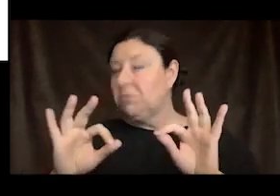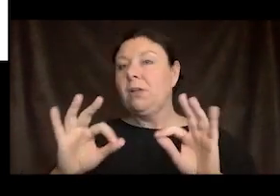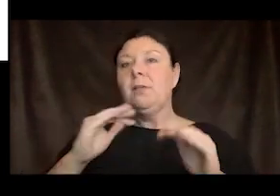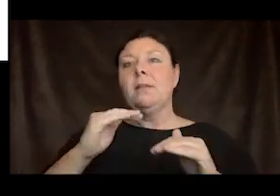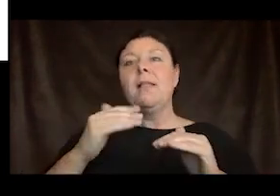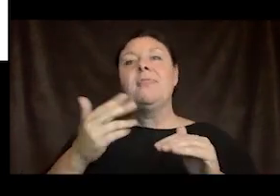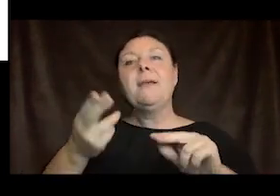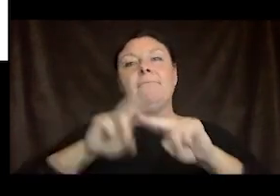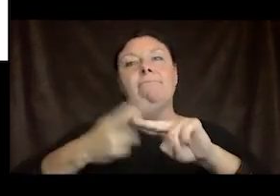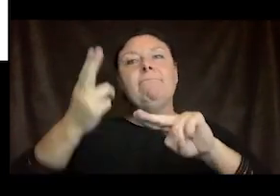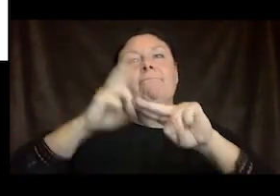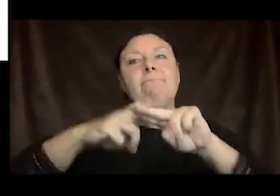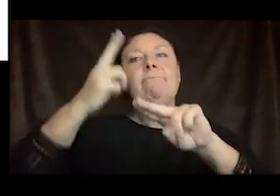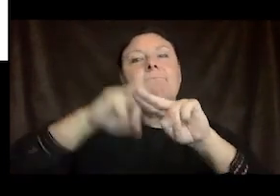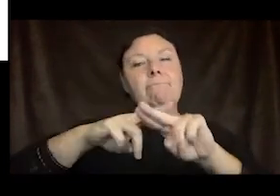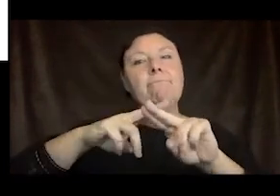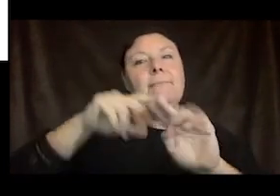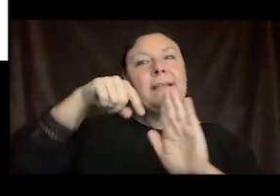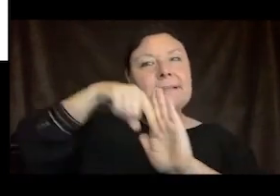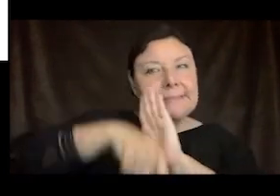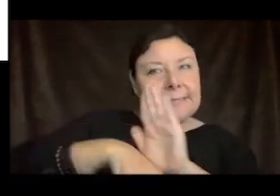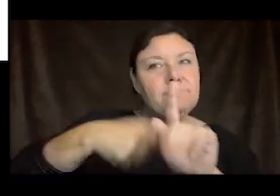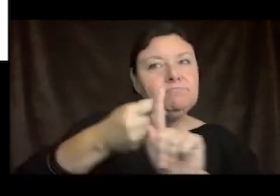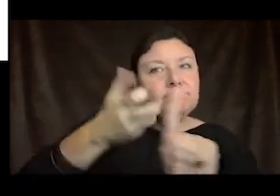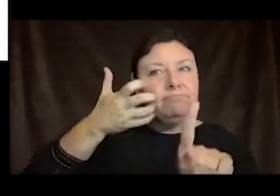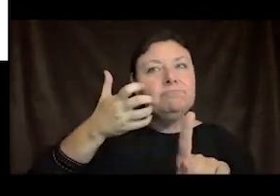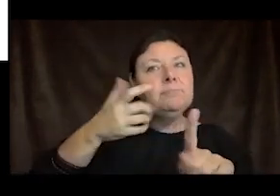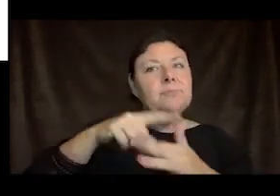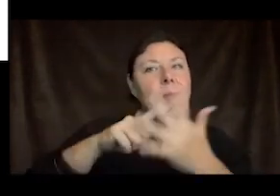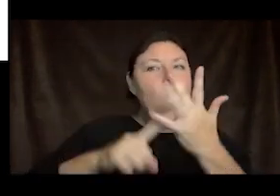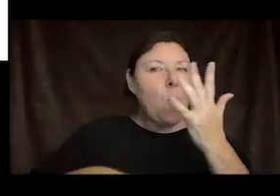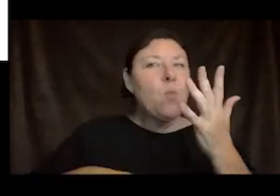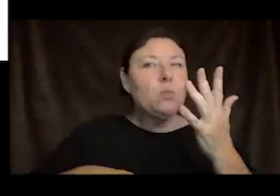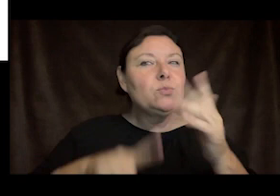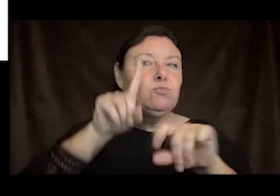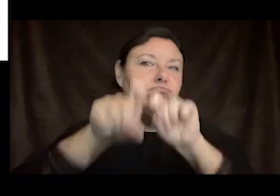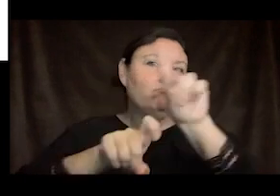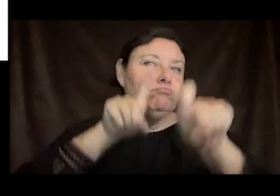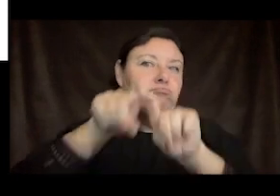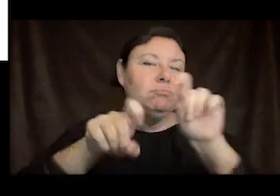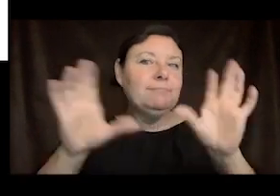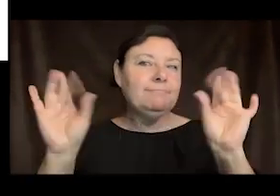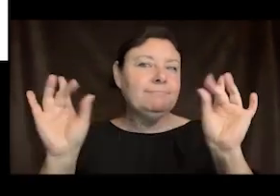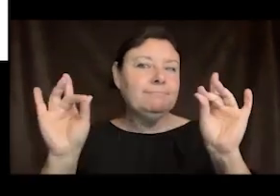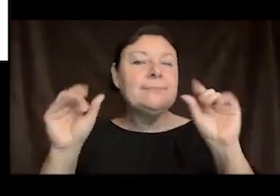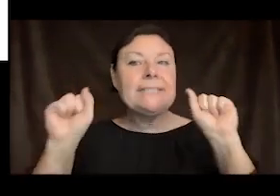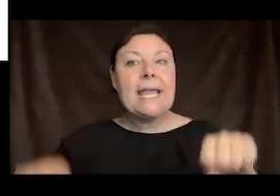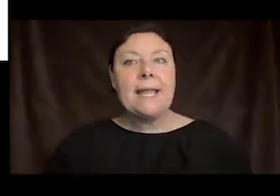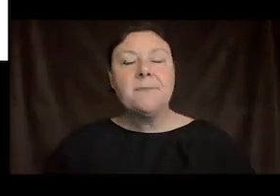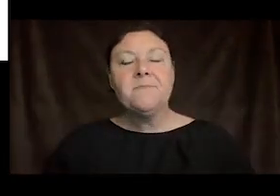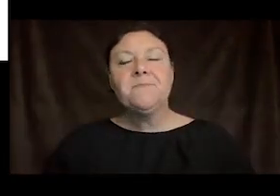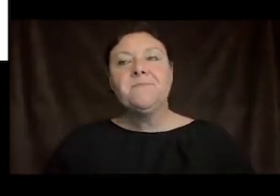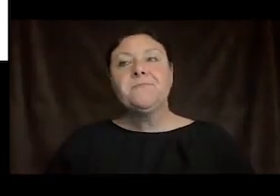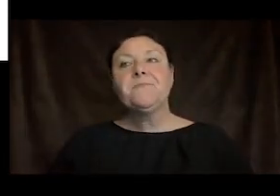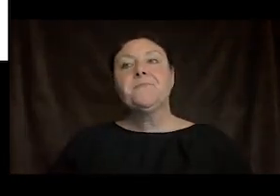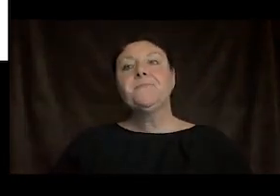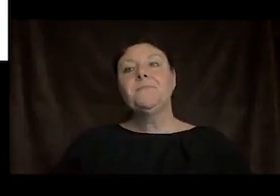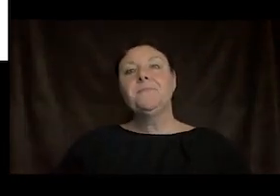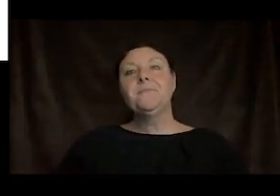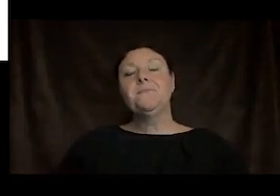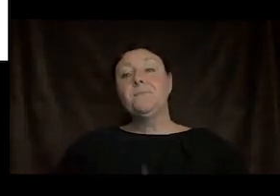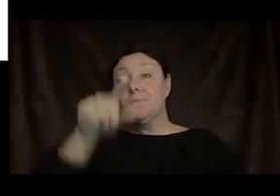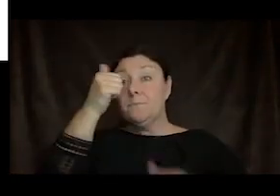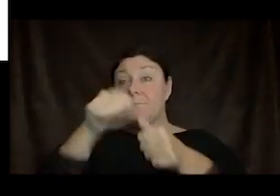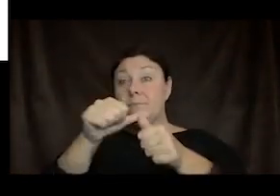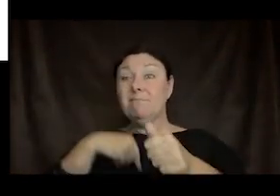there, you can probe deeper on the assumptions behind whatever those questions you are. Remember, earlier in the conversation,